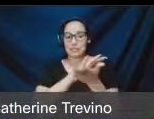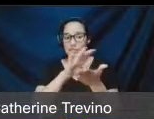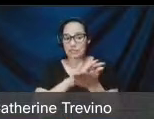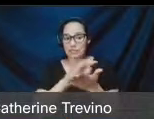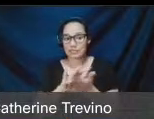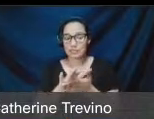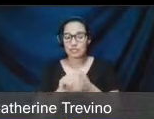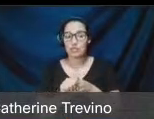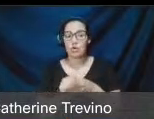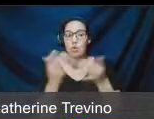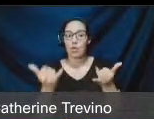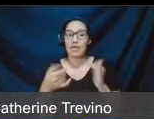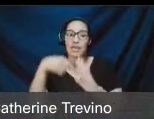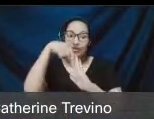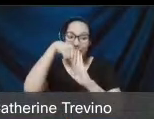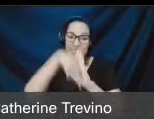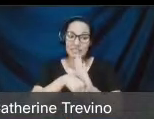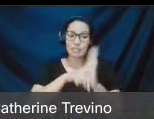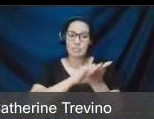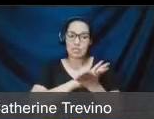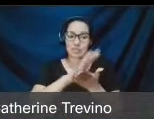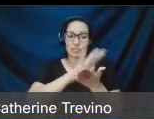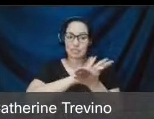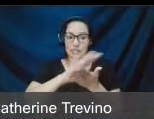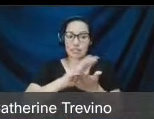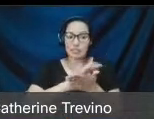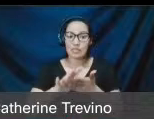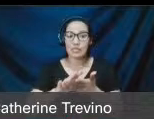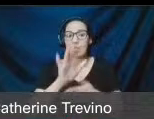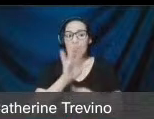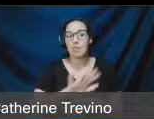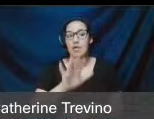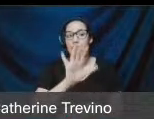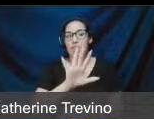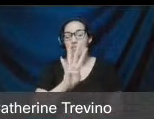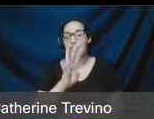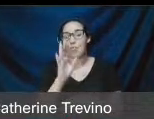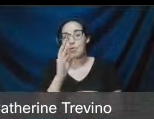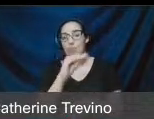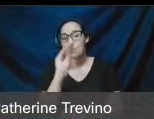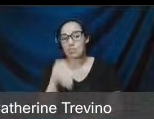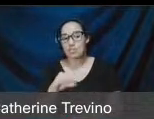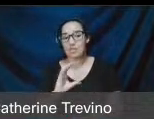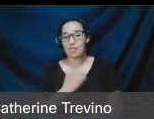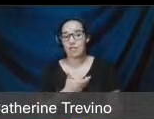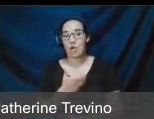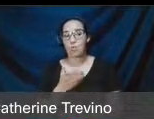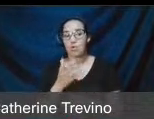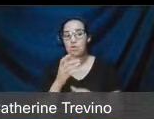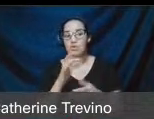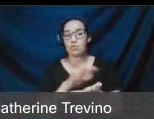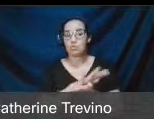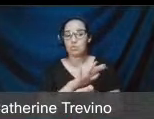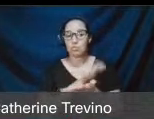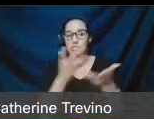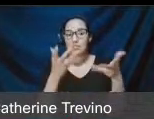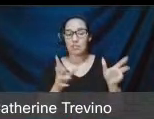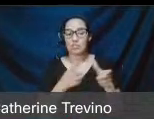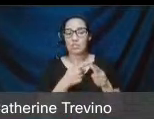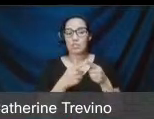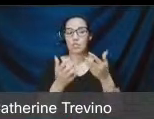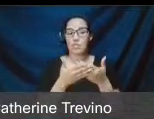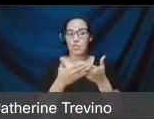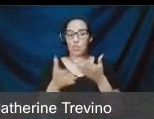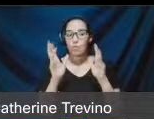deep cleaning has been performed in about 50% of our sites, and the other remaining sites, we